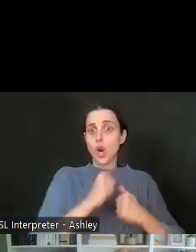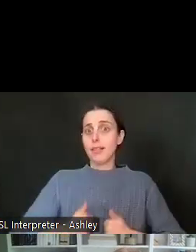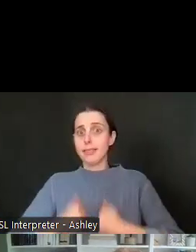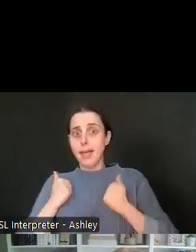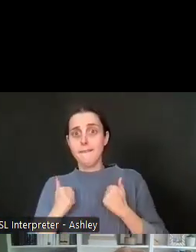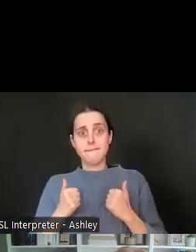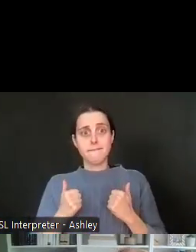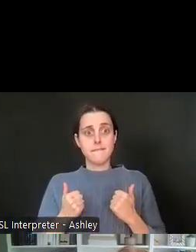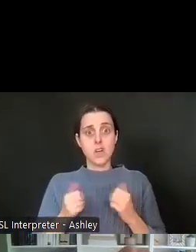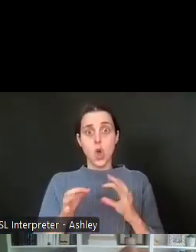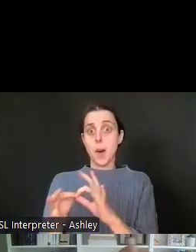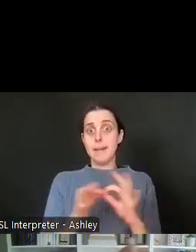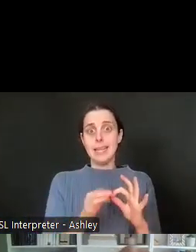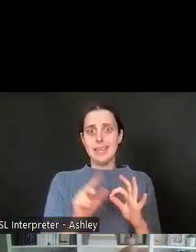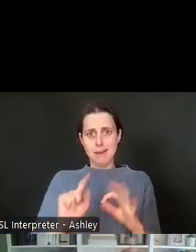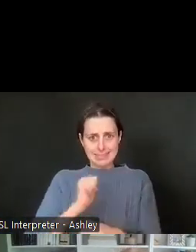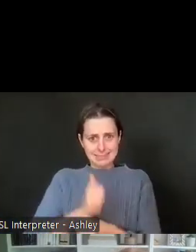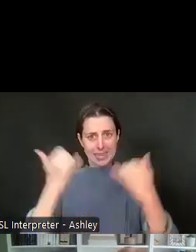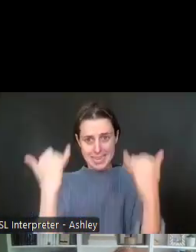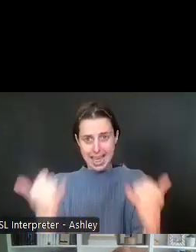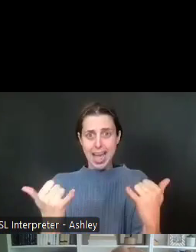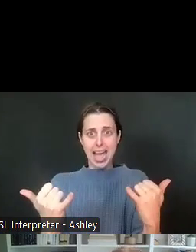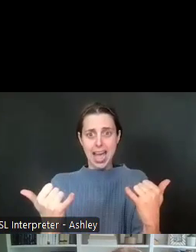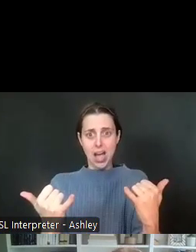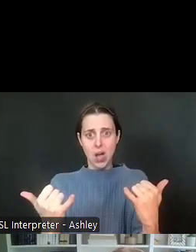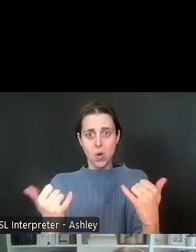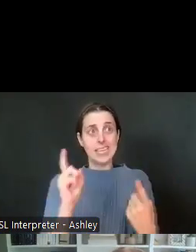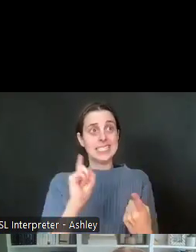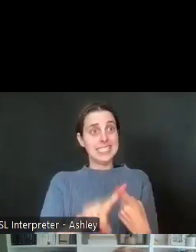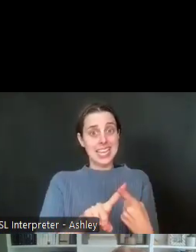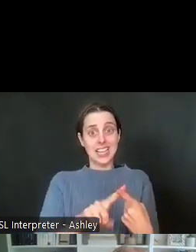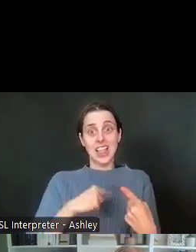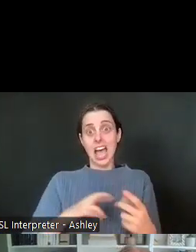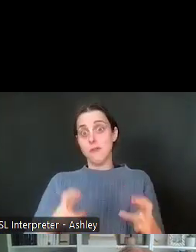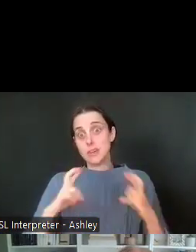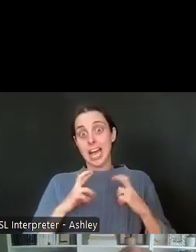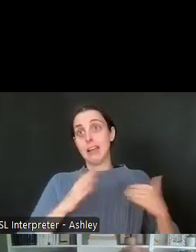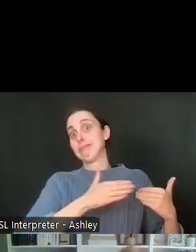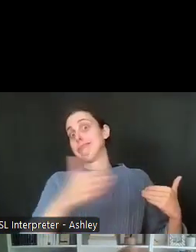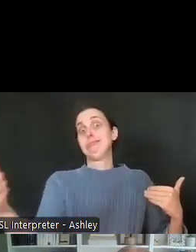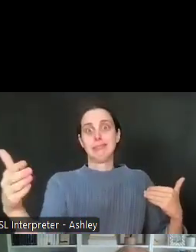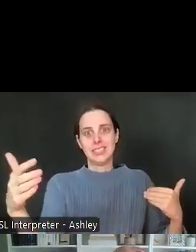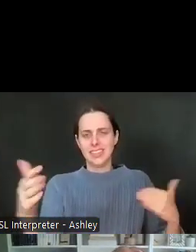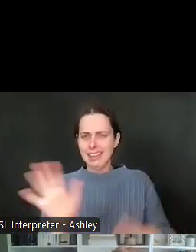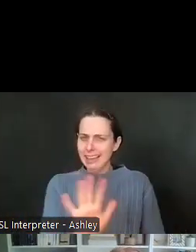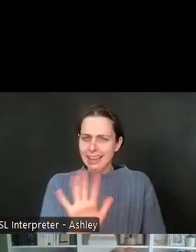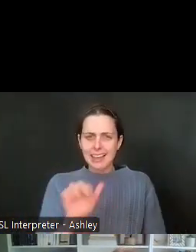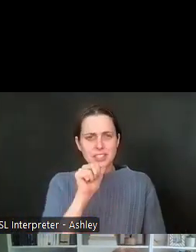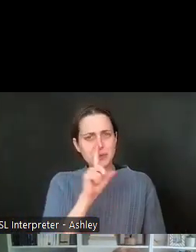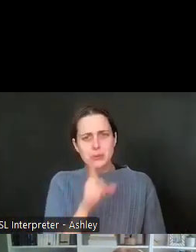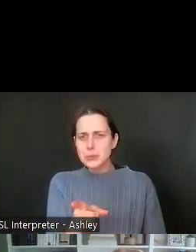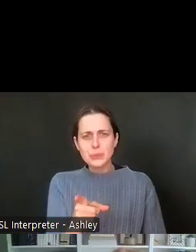out now. I've got to know what it looks like now until the day I retire. And that's simply not true. That's not